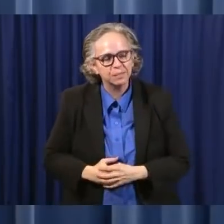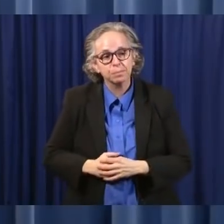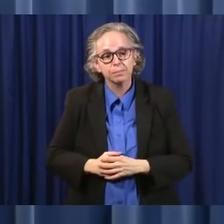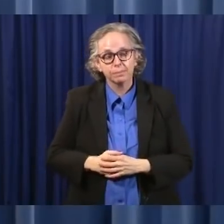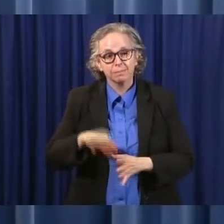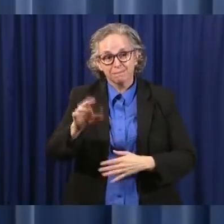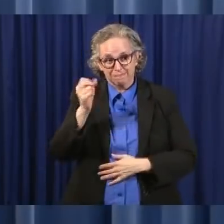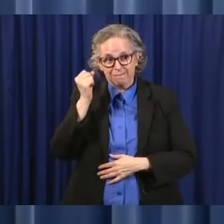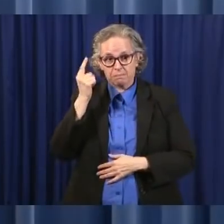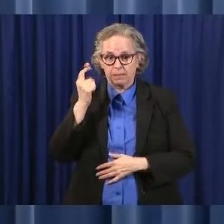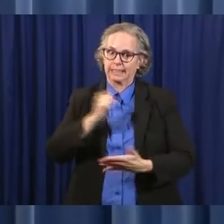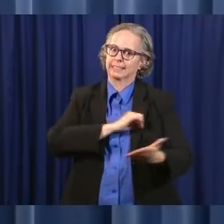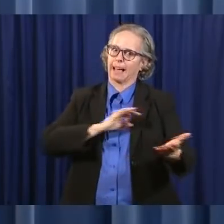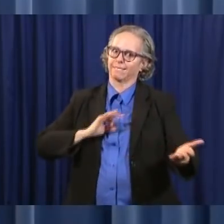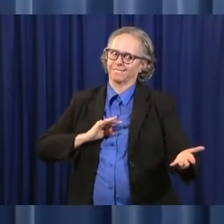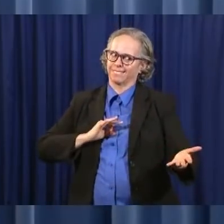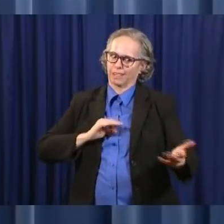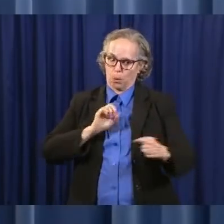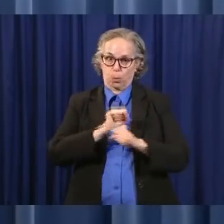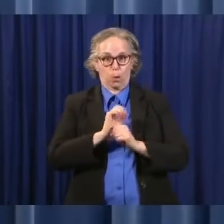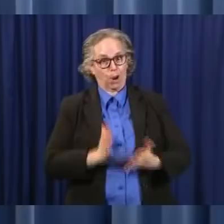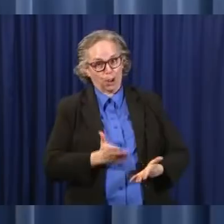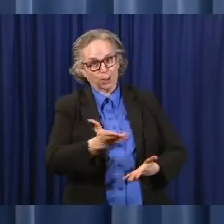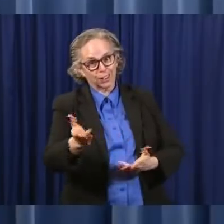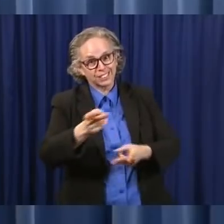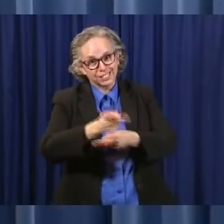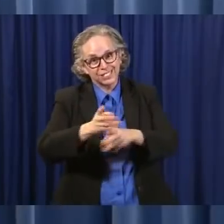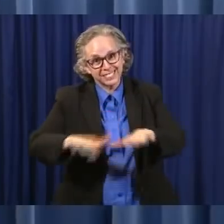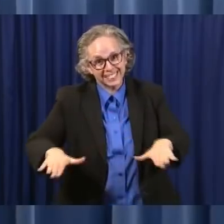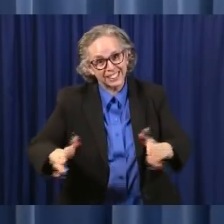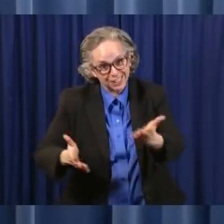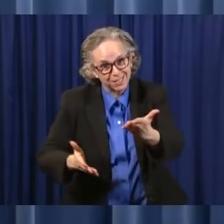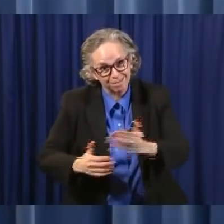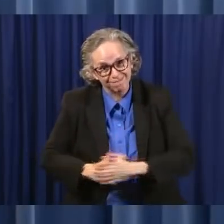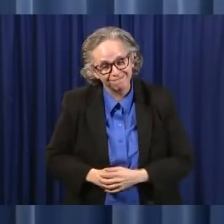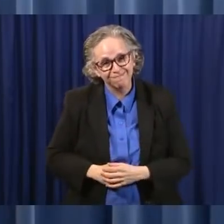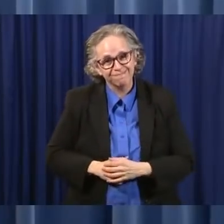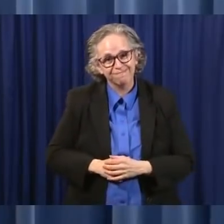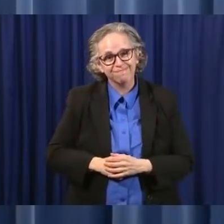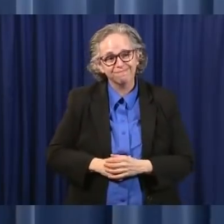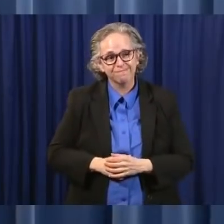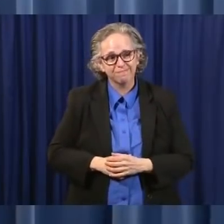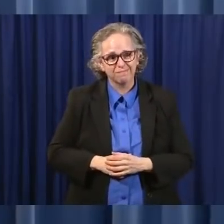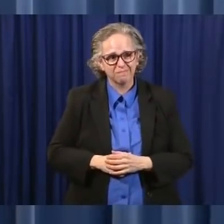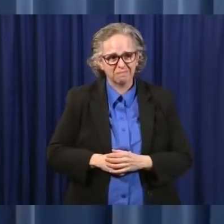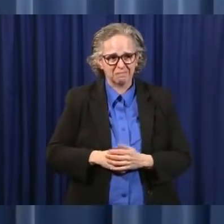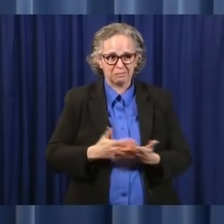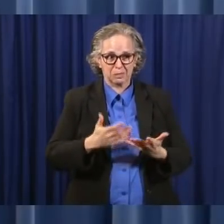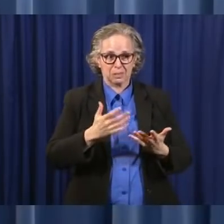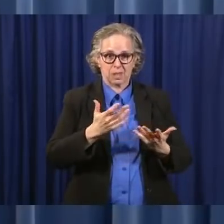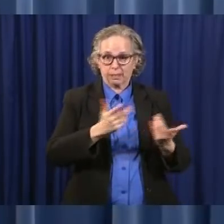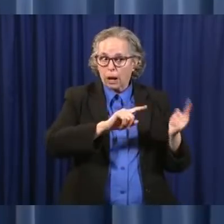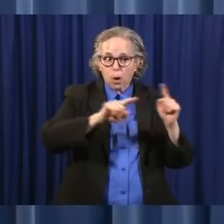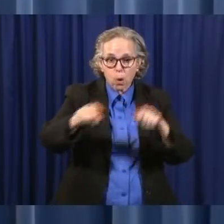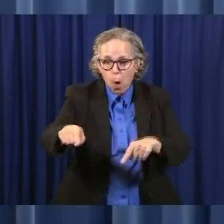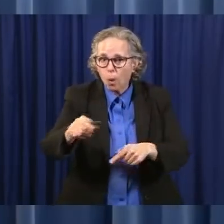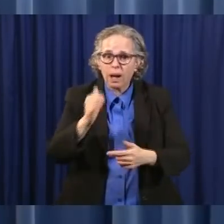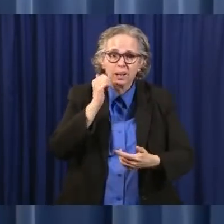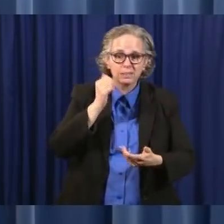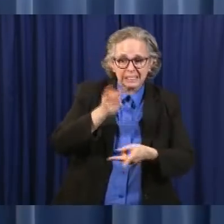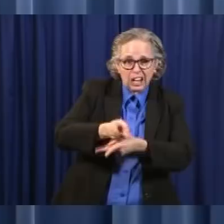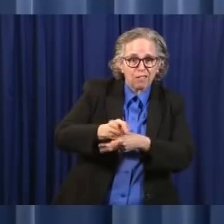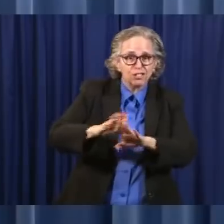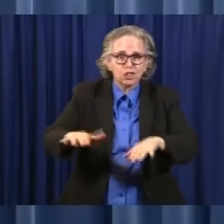the safety of the workers who go into the child care every day, who take care of our